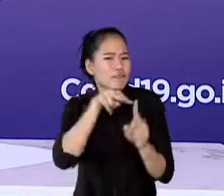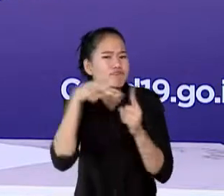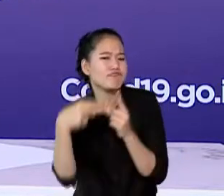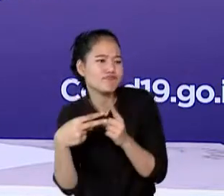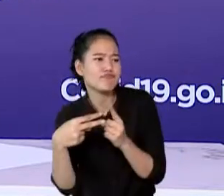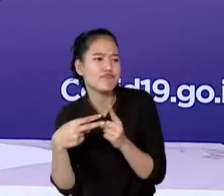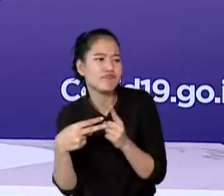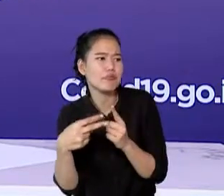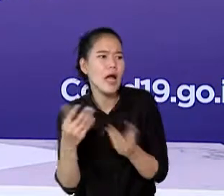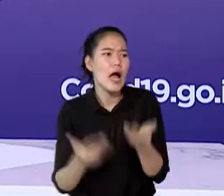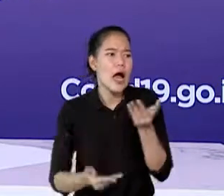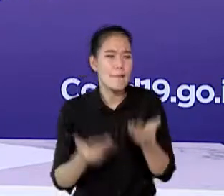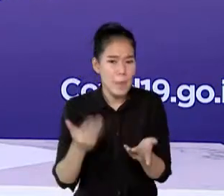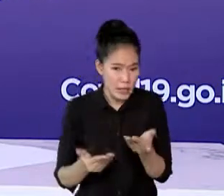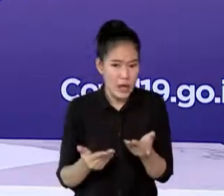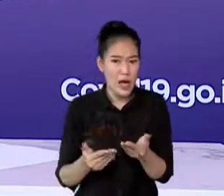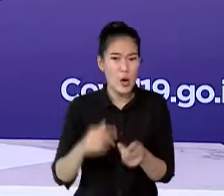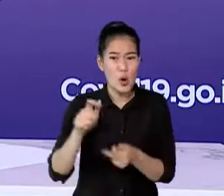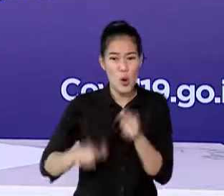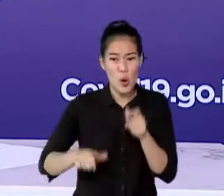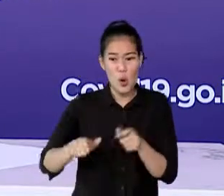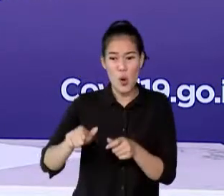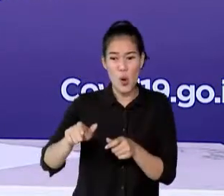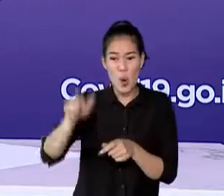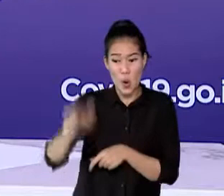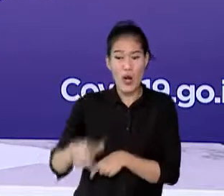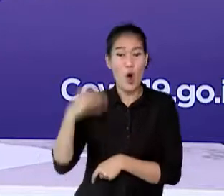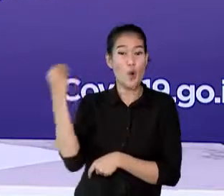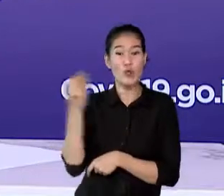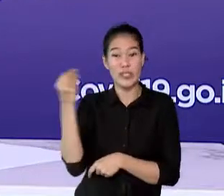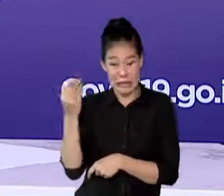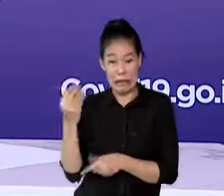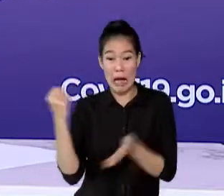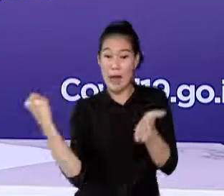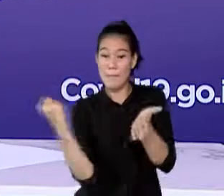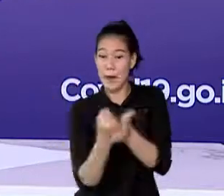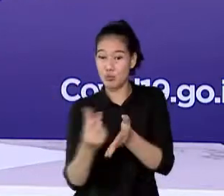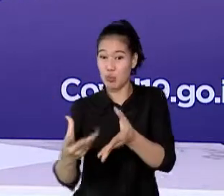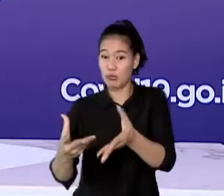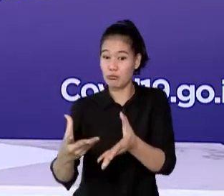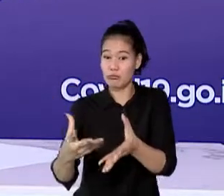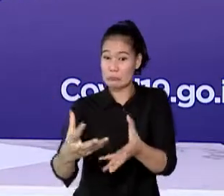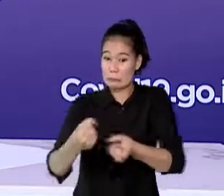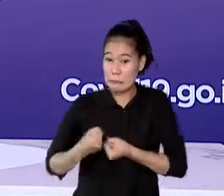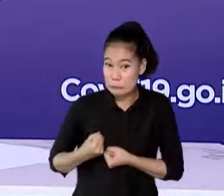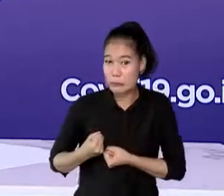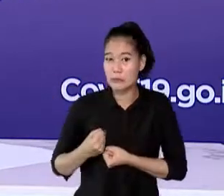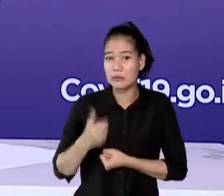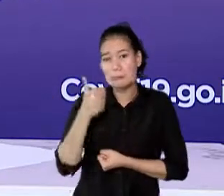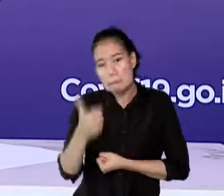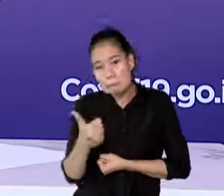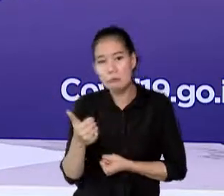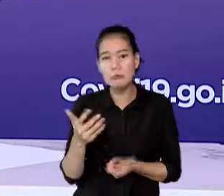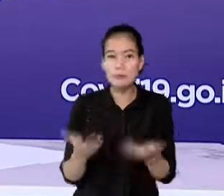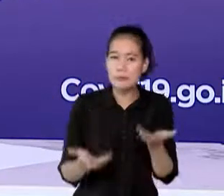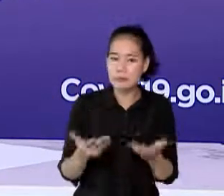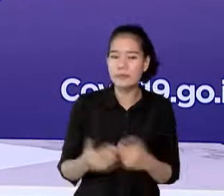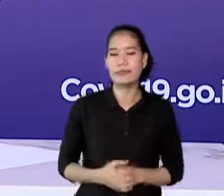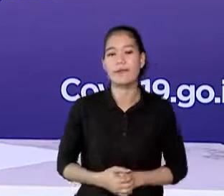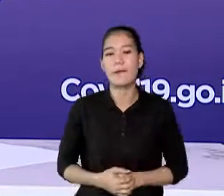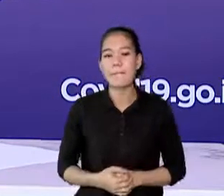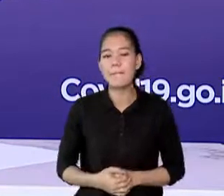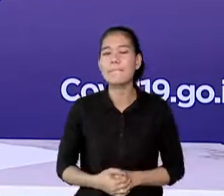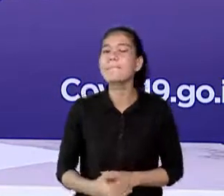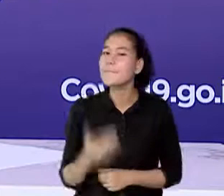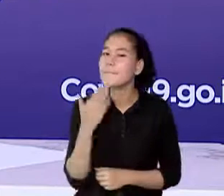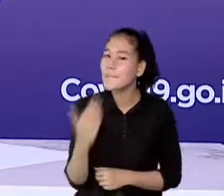people holding such passports to travel to various countries? Does Indonesia plan on creating such passports? Thank you,